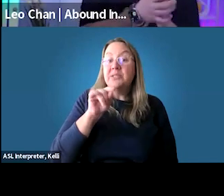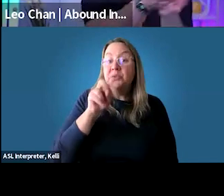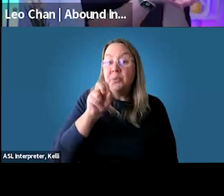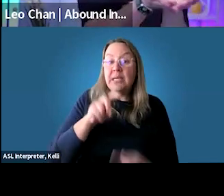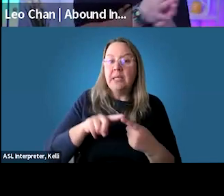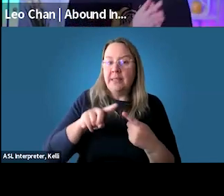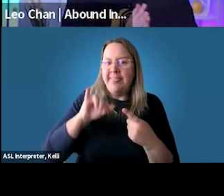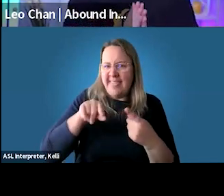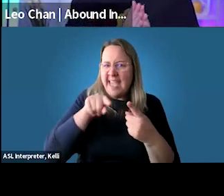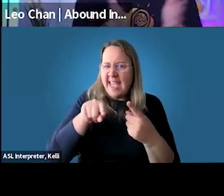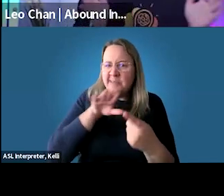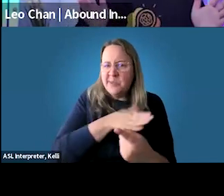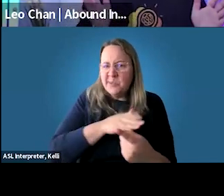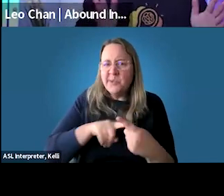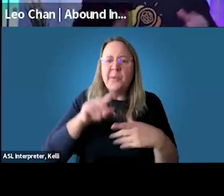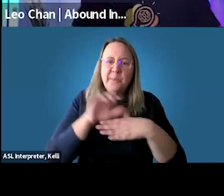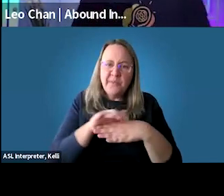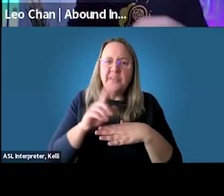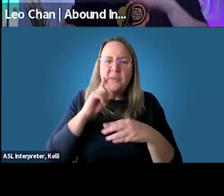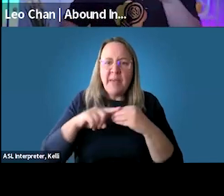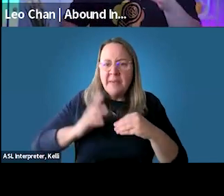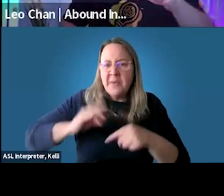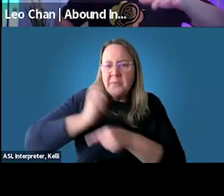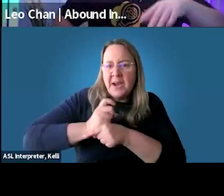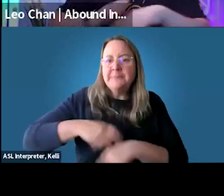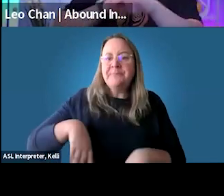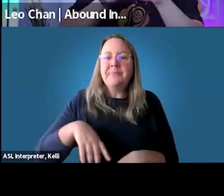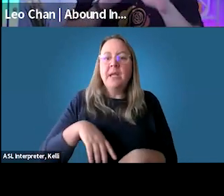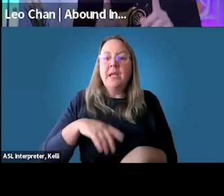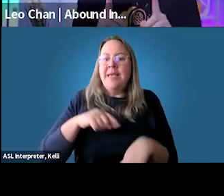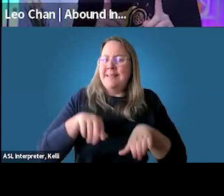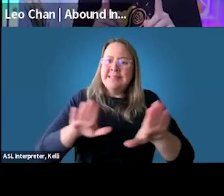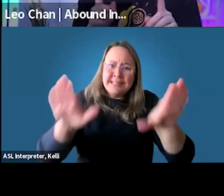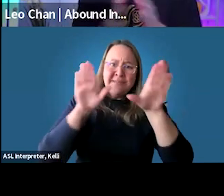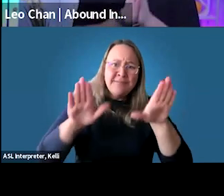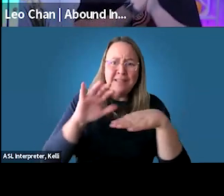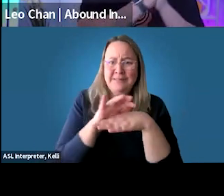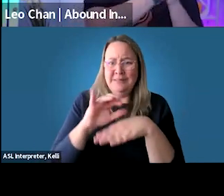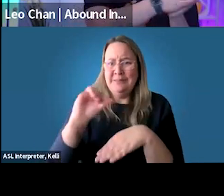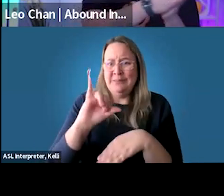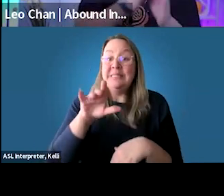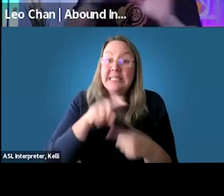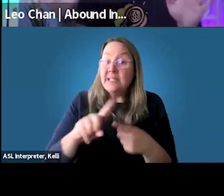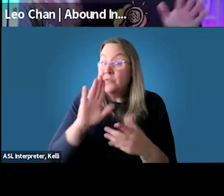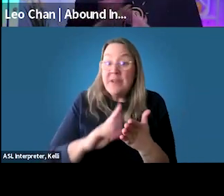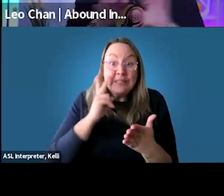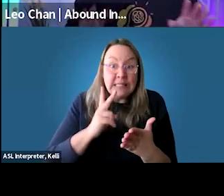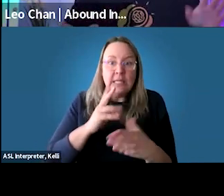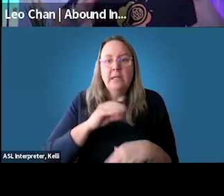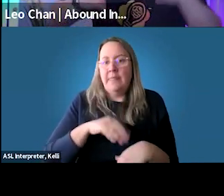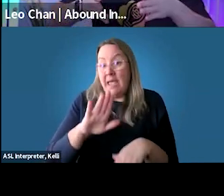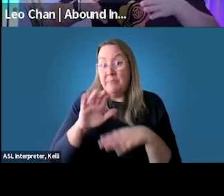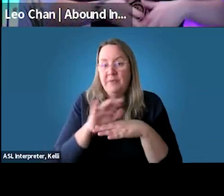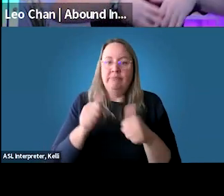you've heard of this, or if you haven't, that's okay. Rat-Tat-Tooey is a fantastic film, by the way. So if you've never seen it, it's a Pixar film. It's